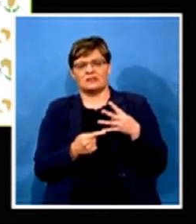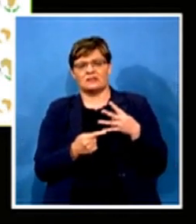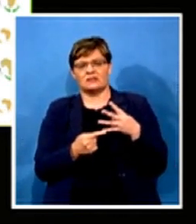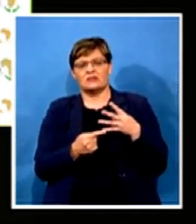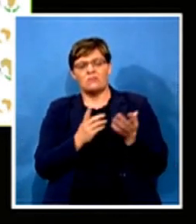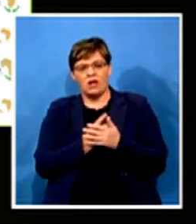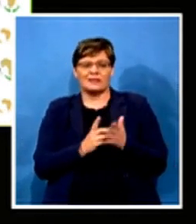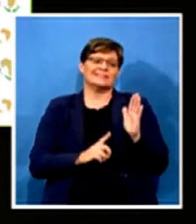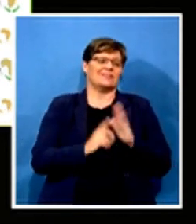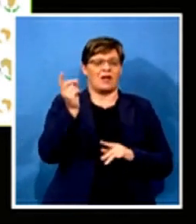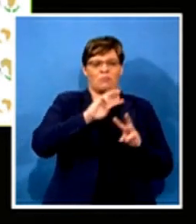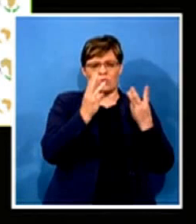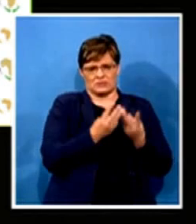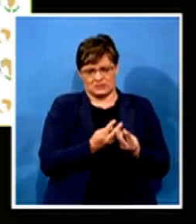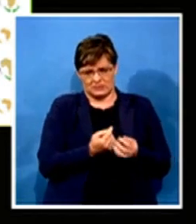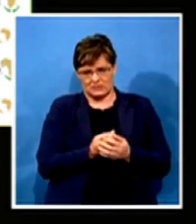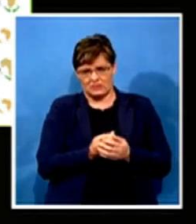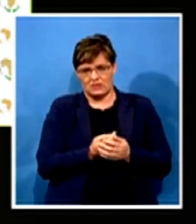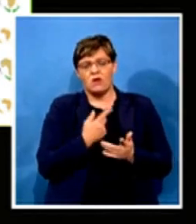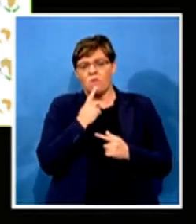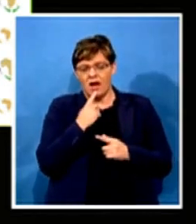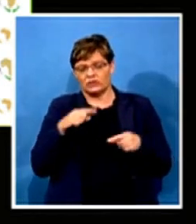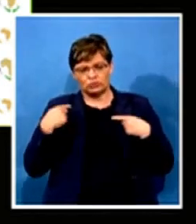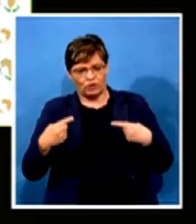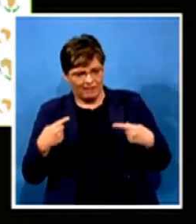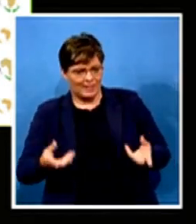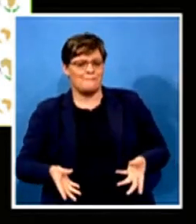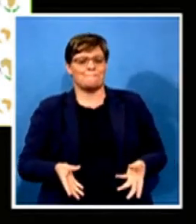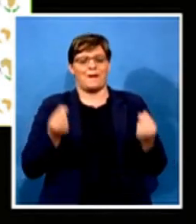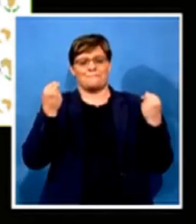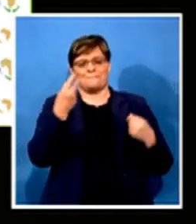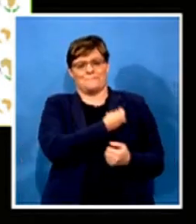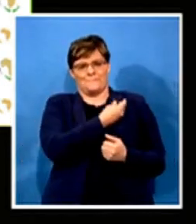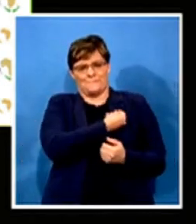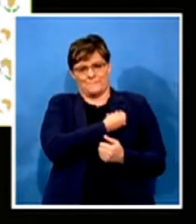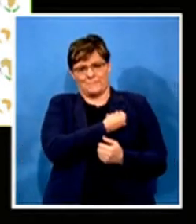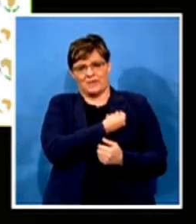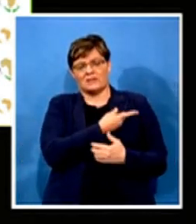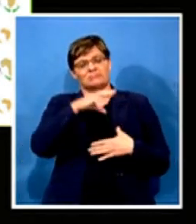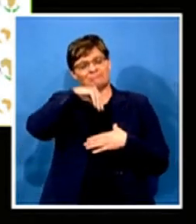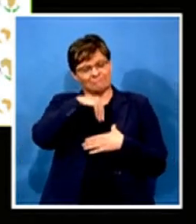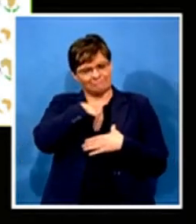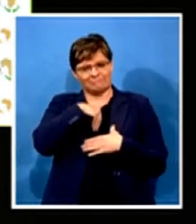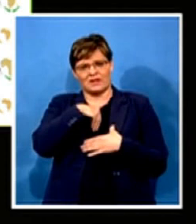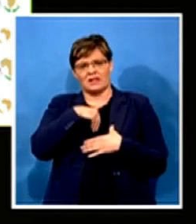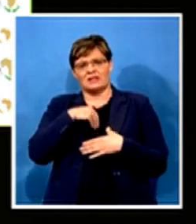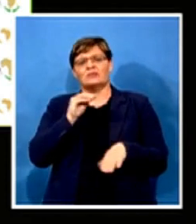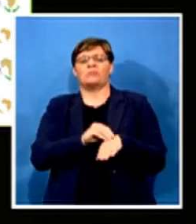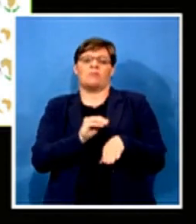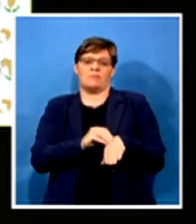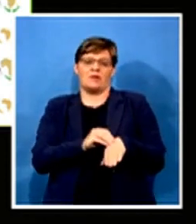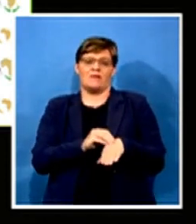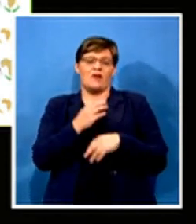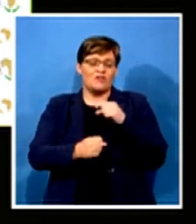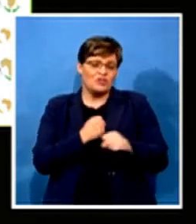are struggling to have the vaccines. I think that will be a moral dilemma that we may live with for many, many years to come. So I think